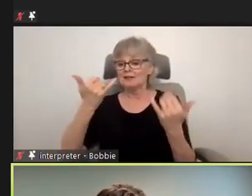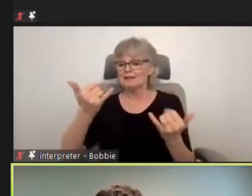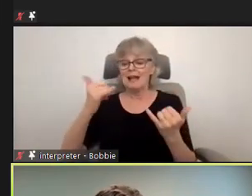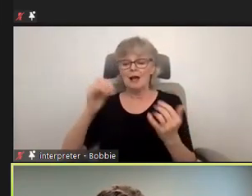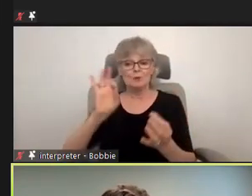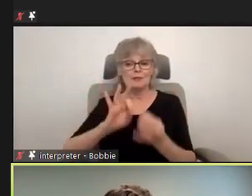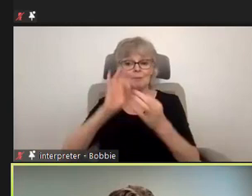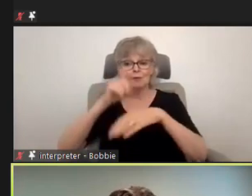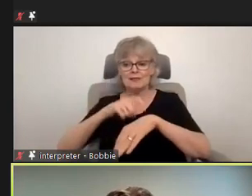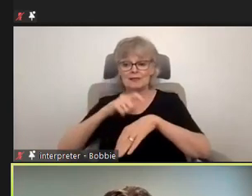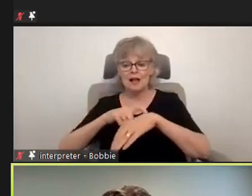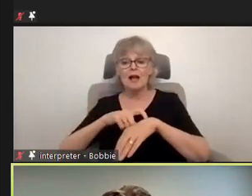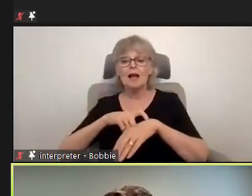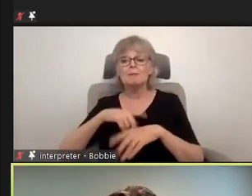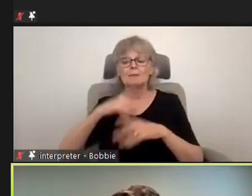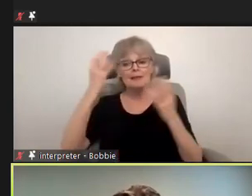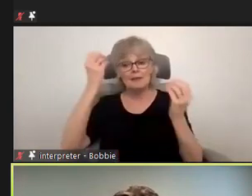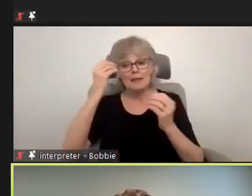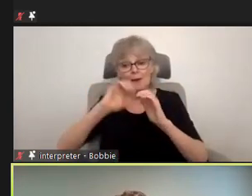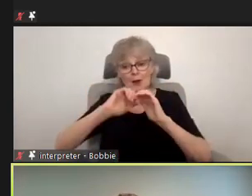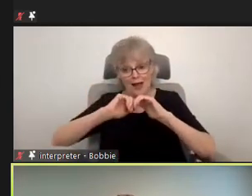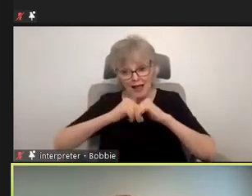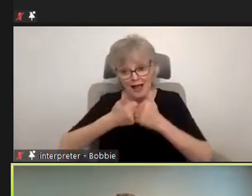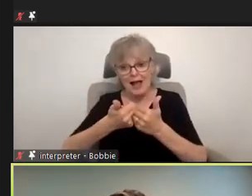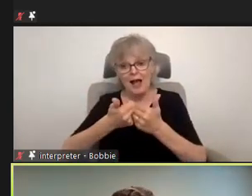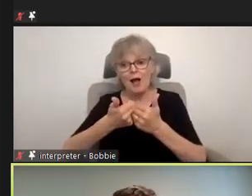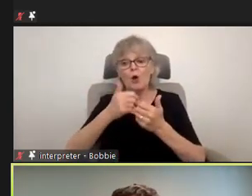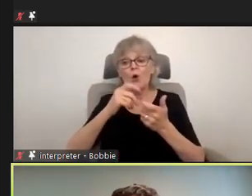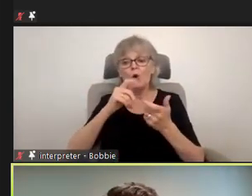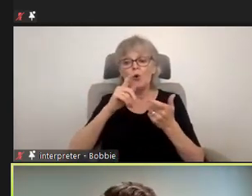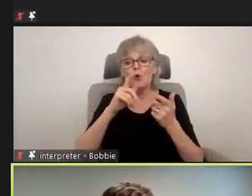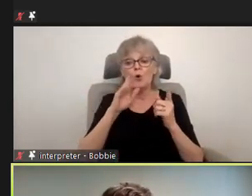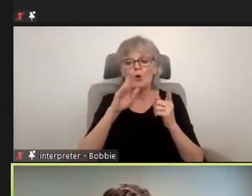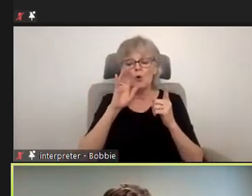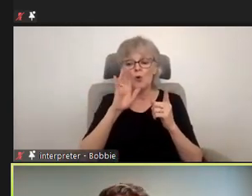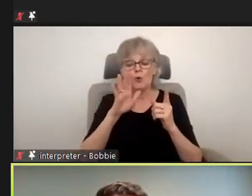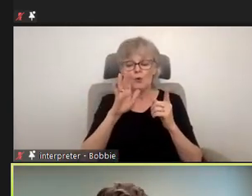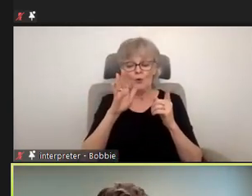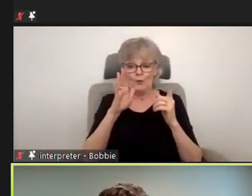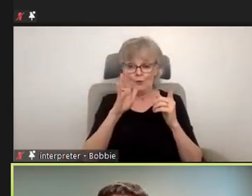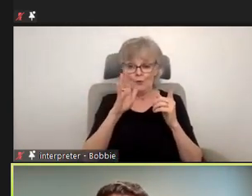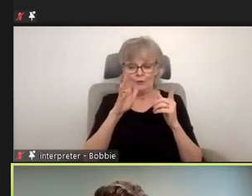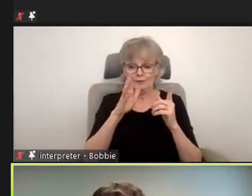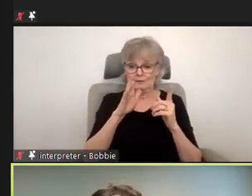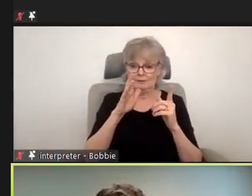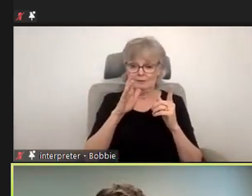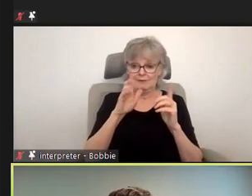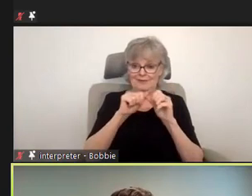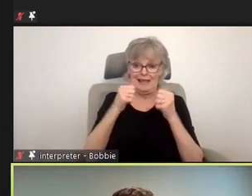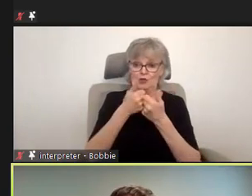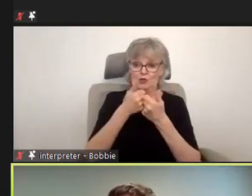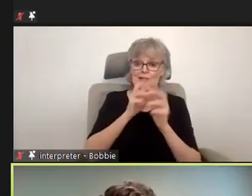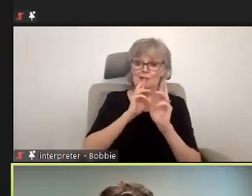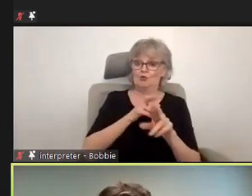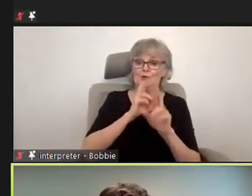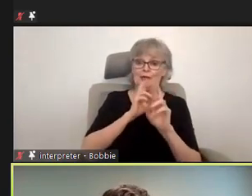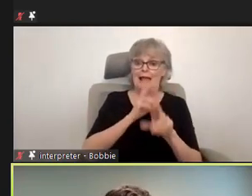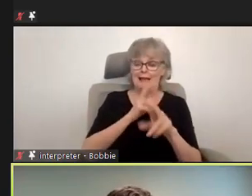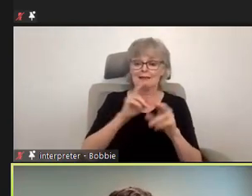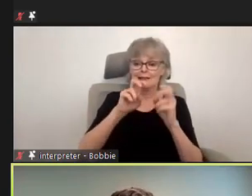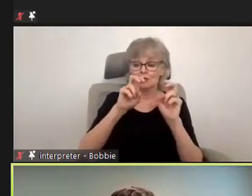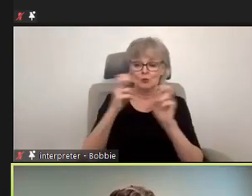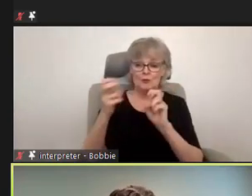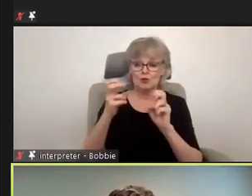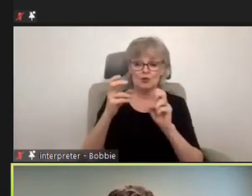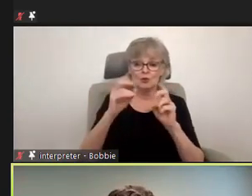perfect time, if you haven't already, to be thinking about how to shift that approach from agencies reacting to issues and reacting to